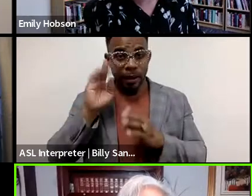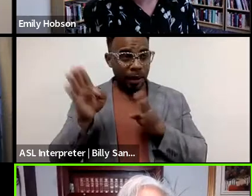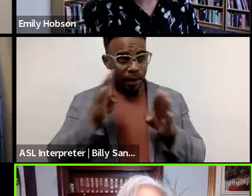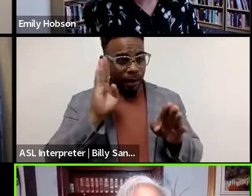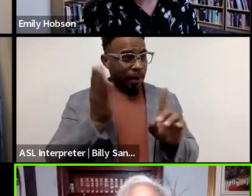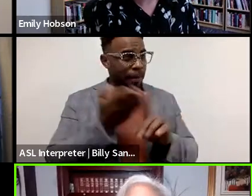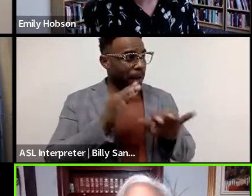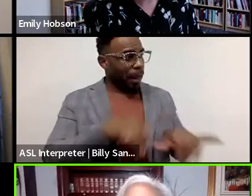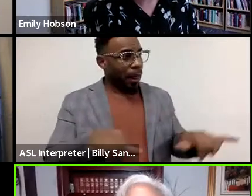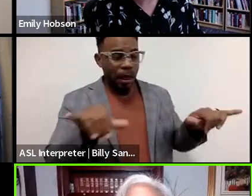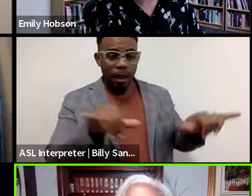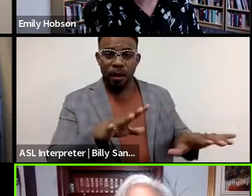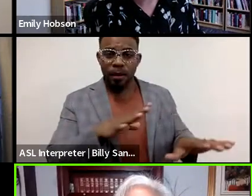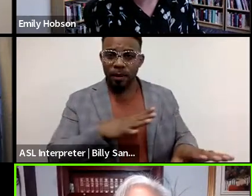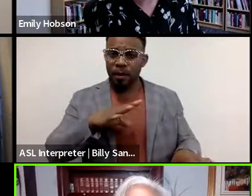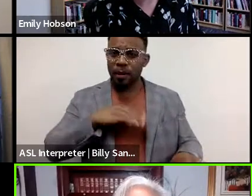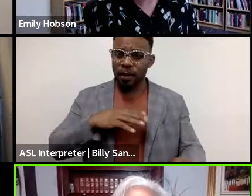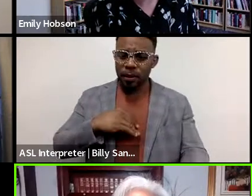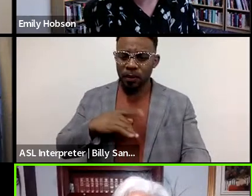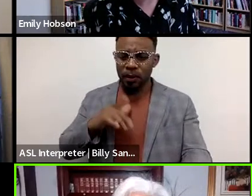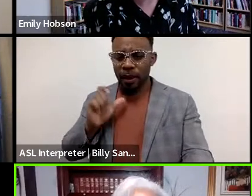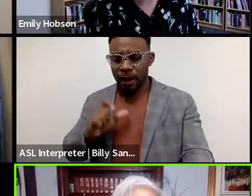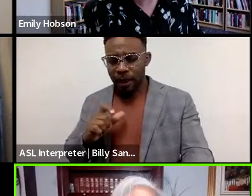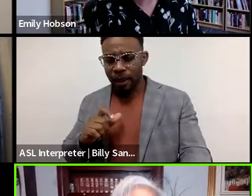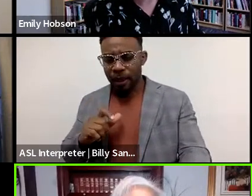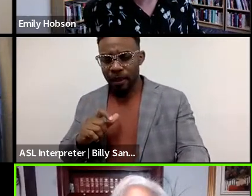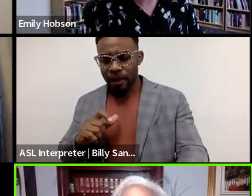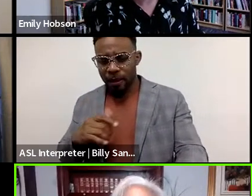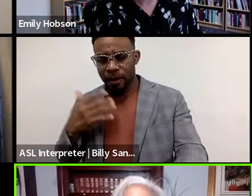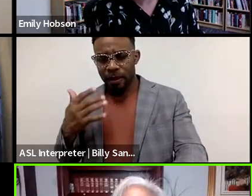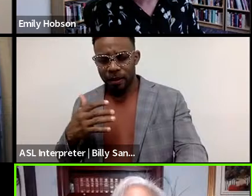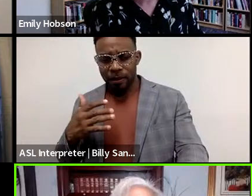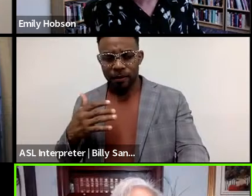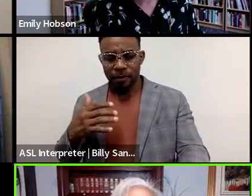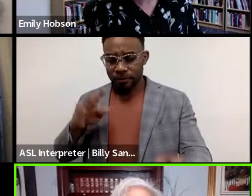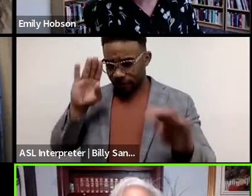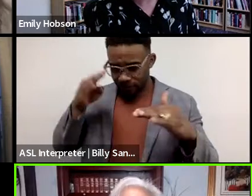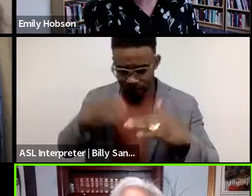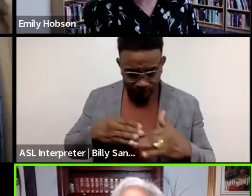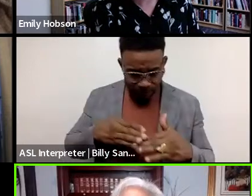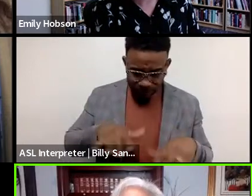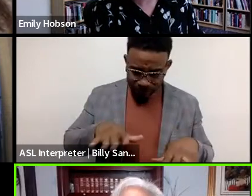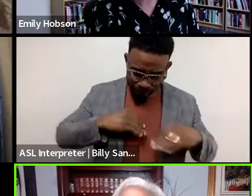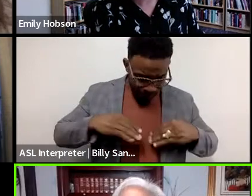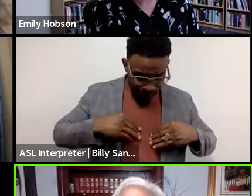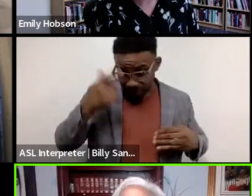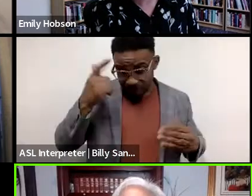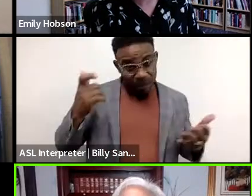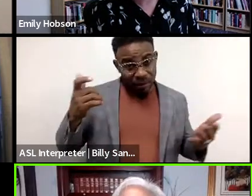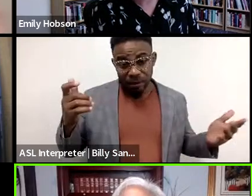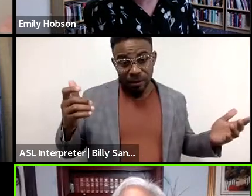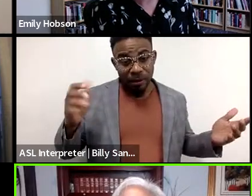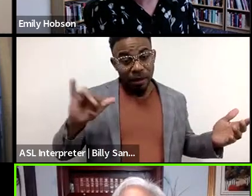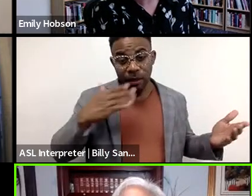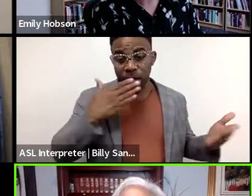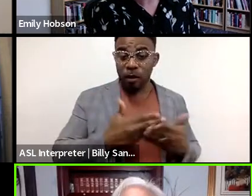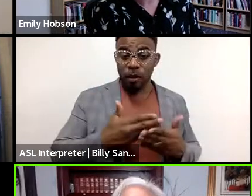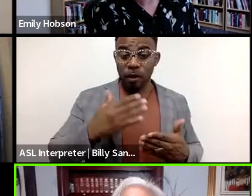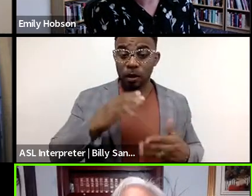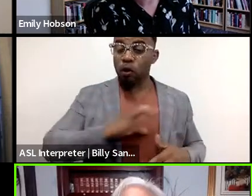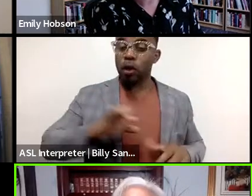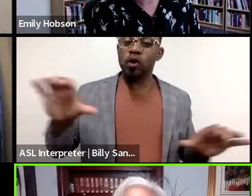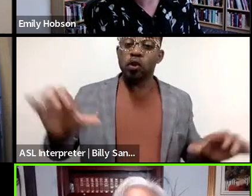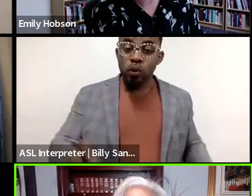and by. You know, we just have to kind of hunker down here and just take it because that's what good Christians